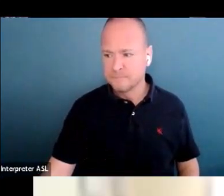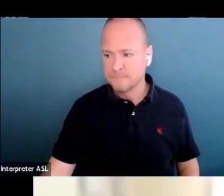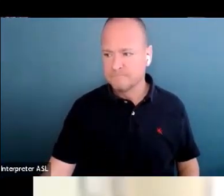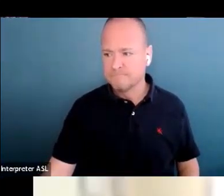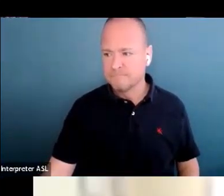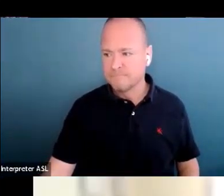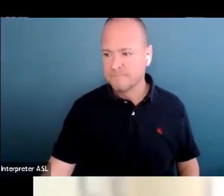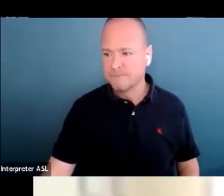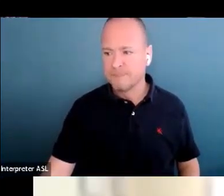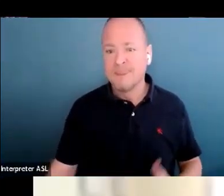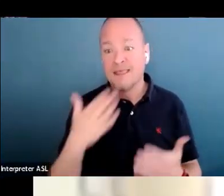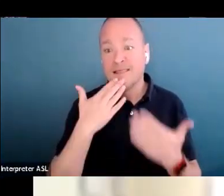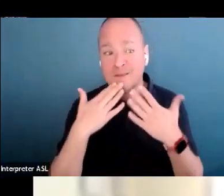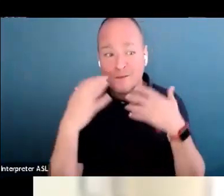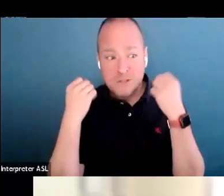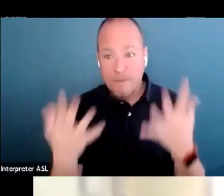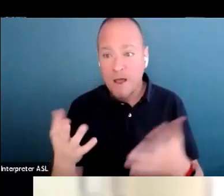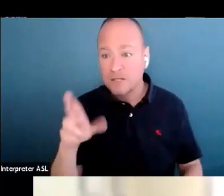Thank you so much, Ren.